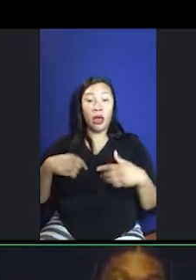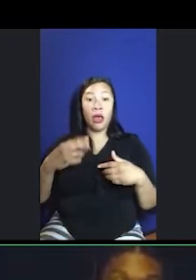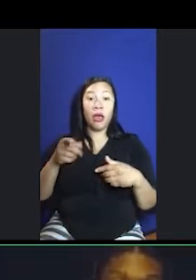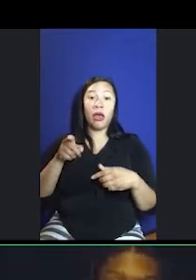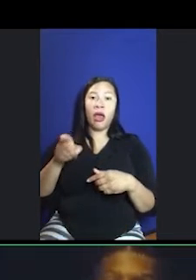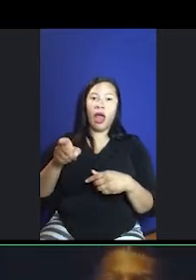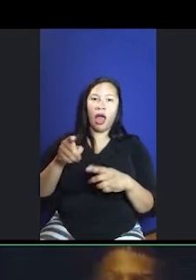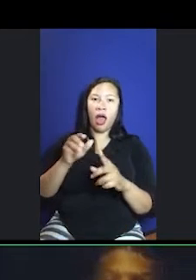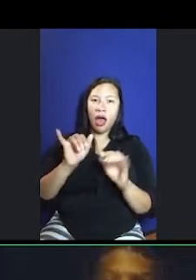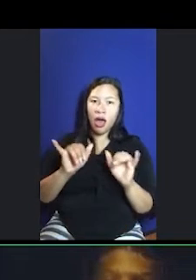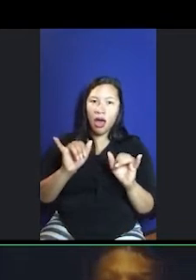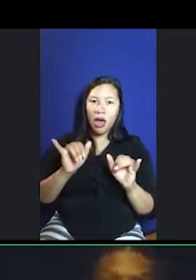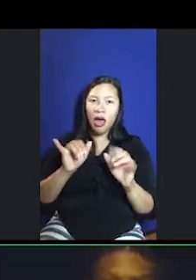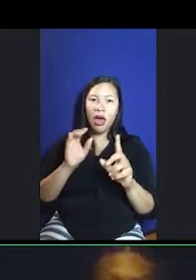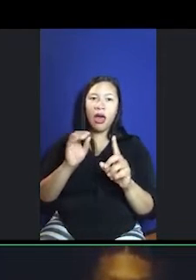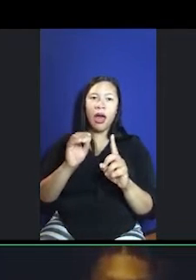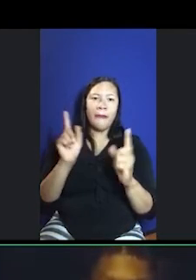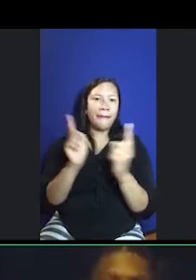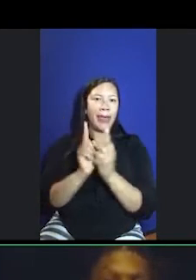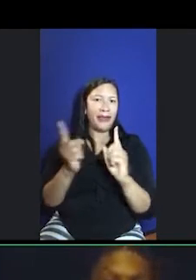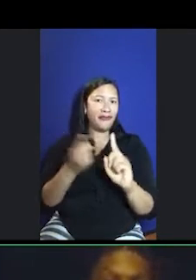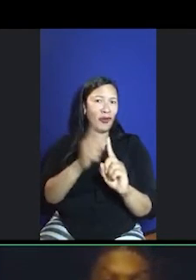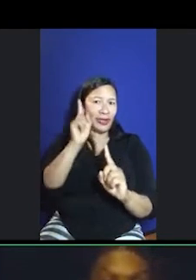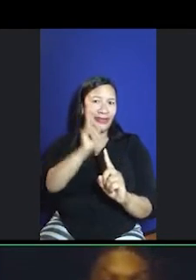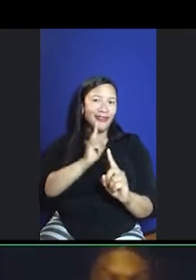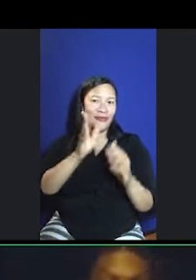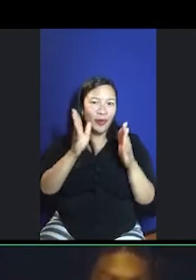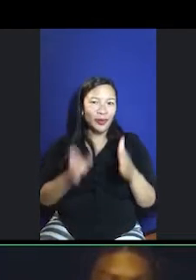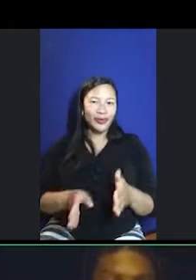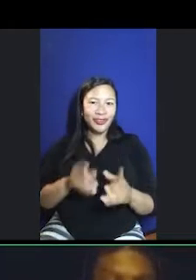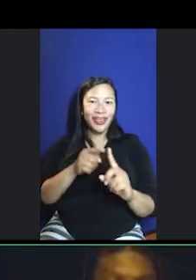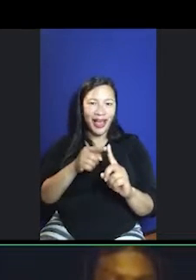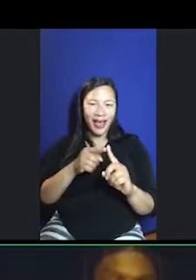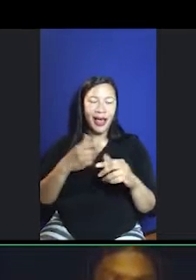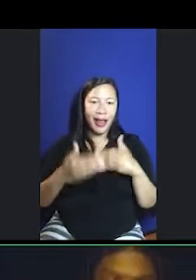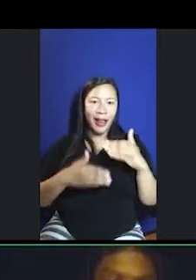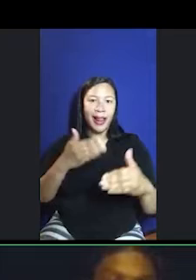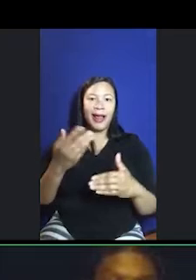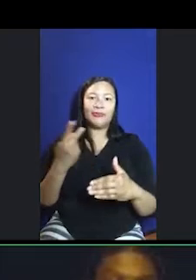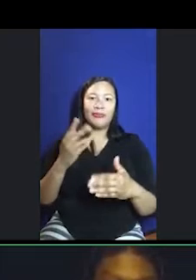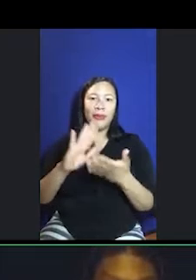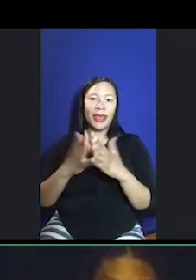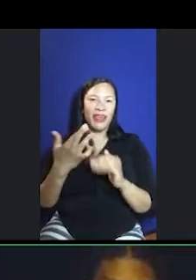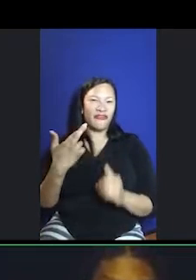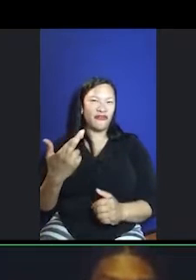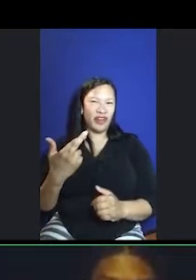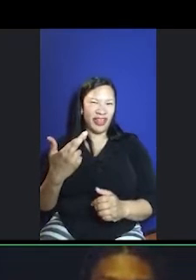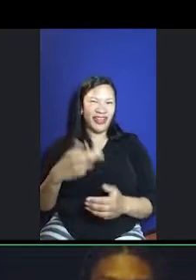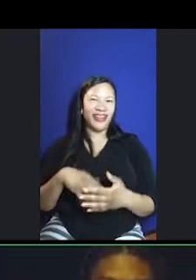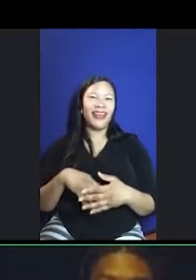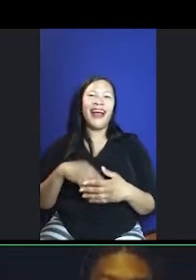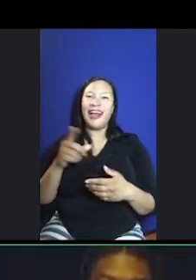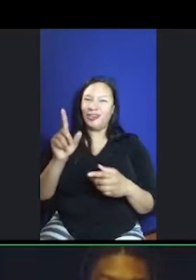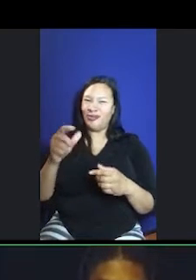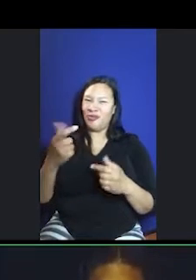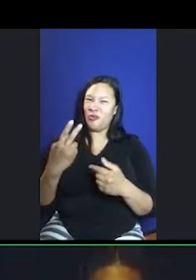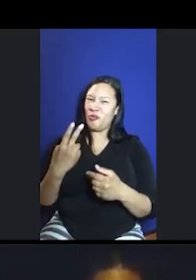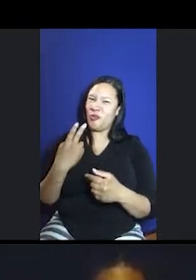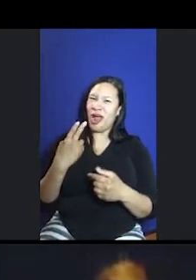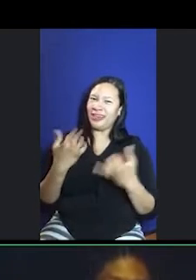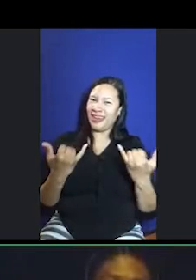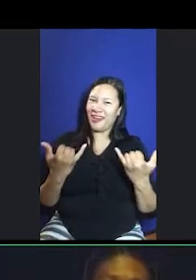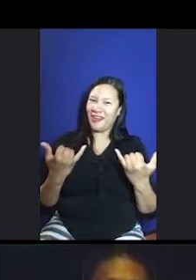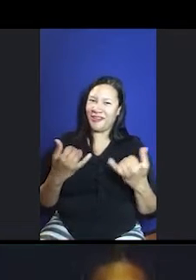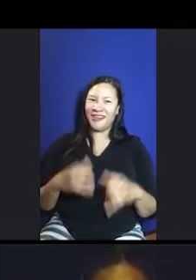exposed to the first deaf person that I knew, and over time, we became good friends. And he should be watching now. But at any rate,